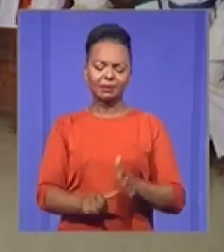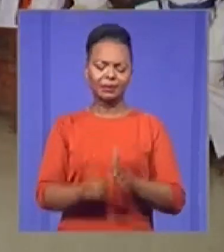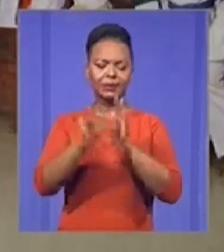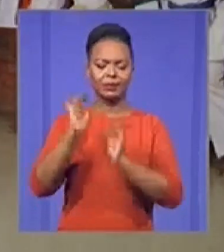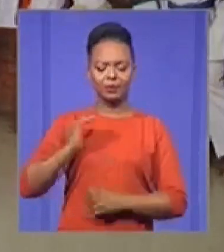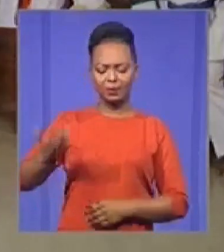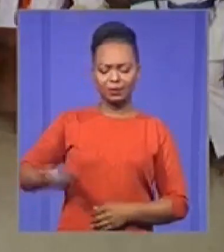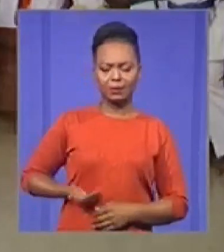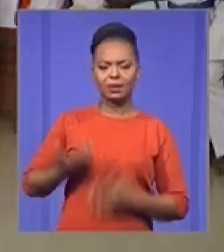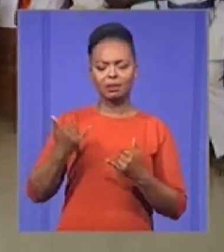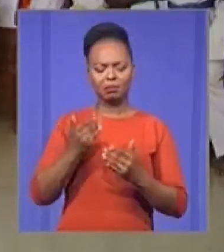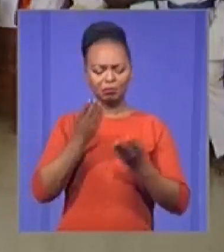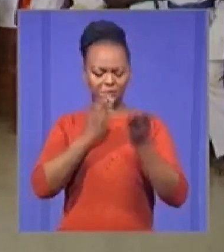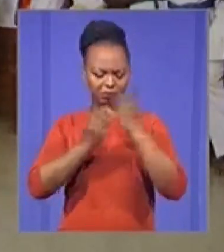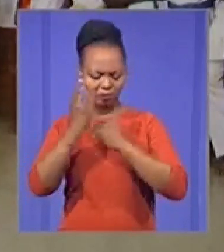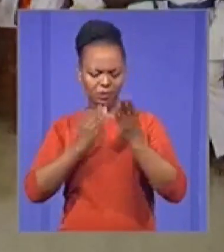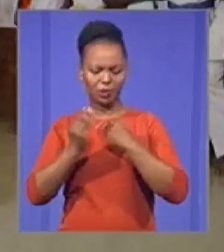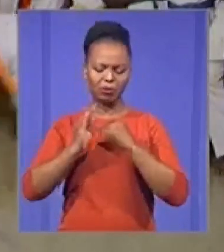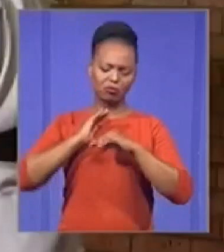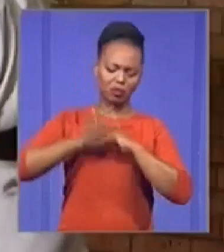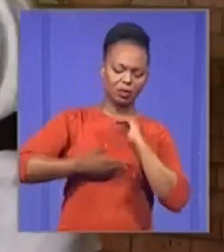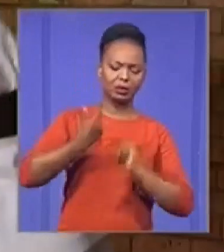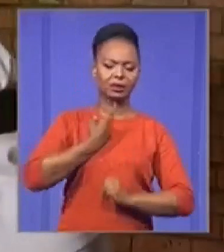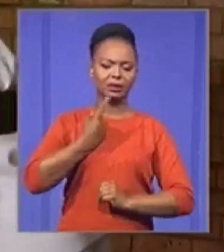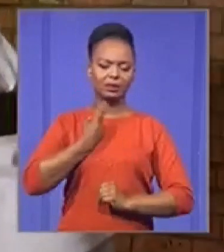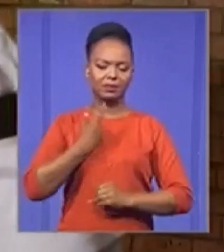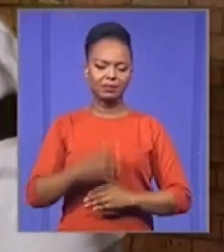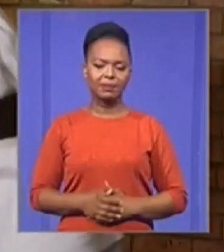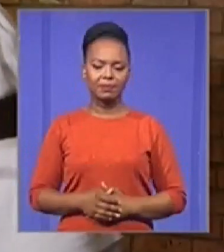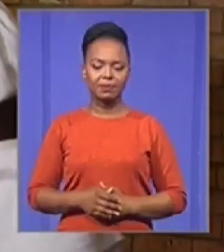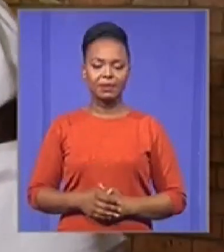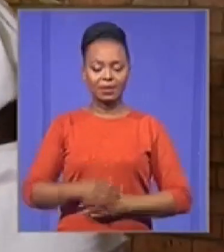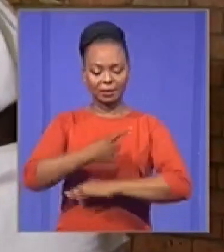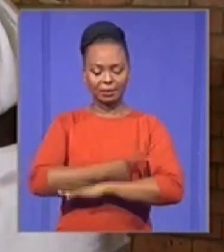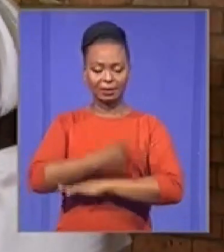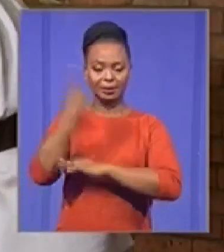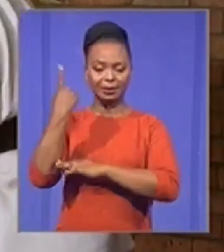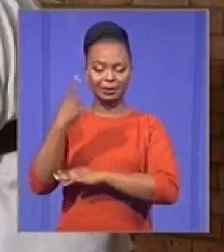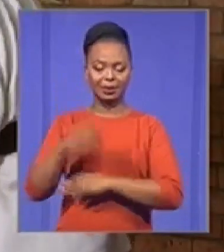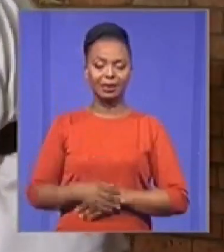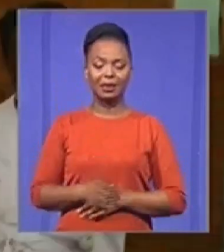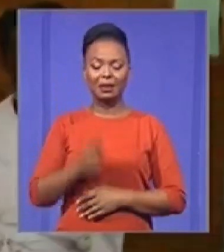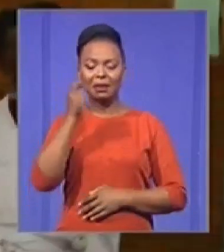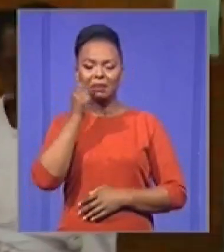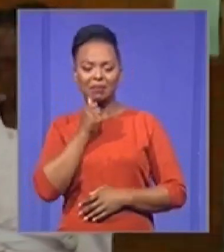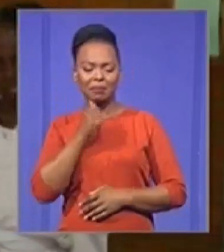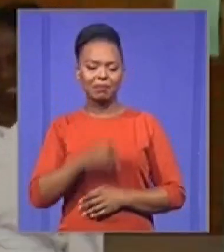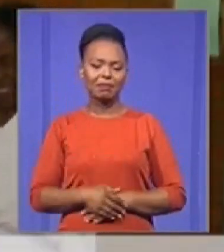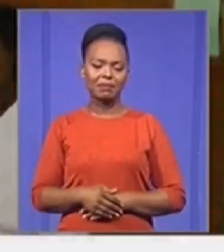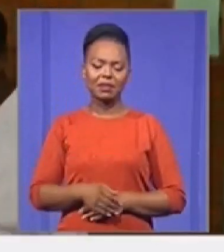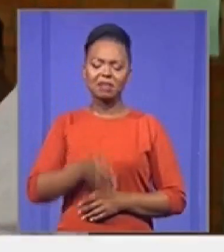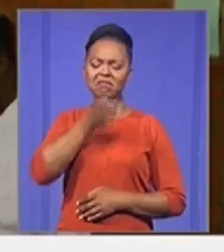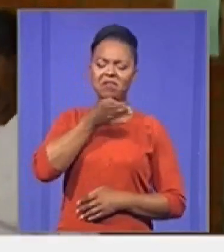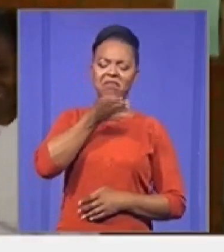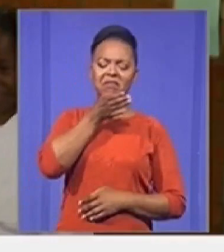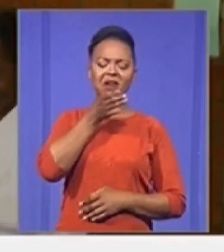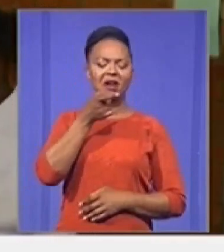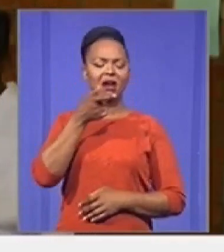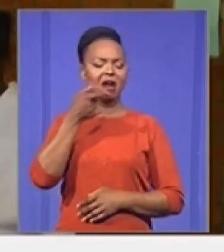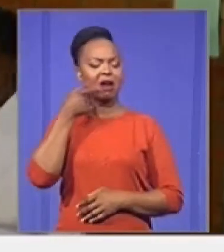basadi ba ithute mekgwa ya ho itshireletsa. These days men that they drink and they come home